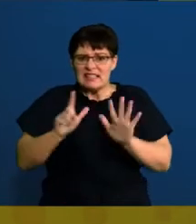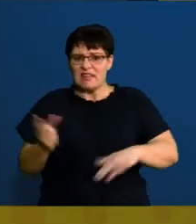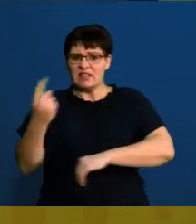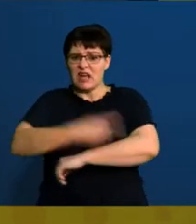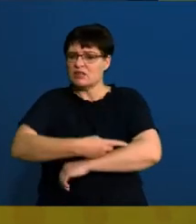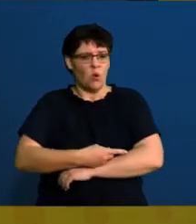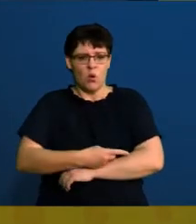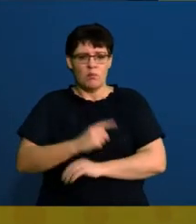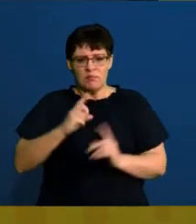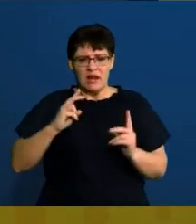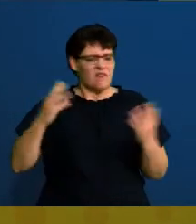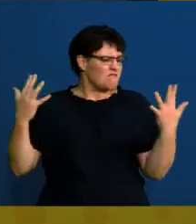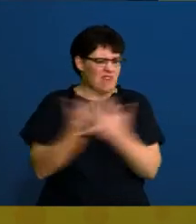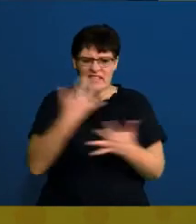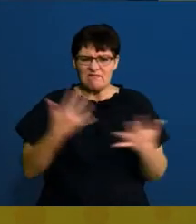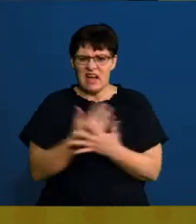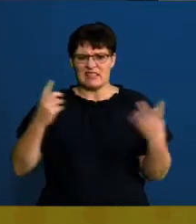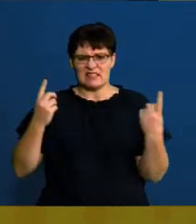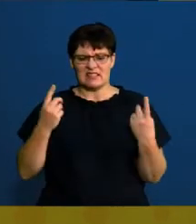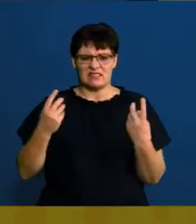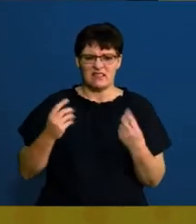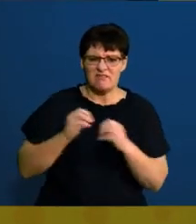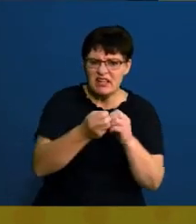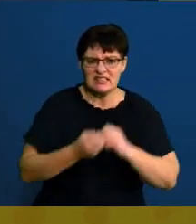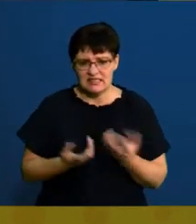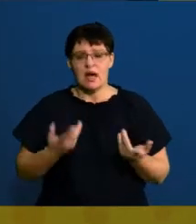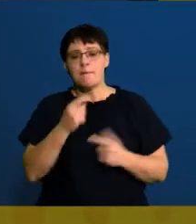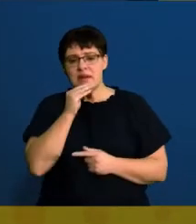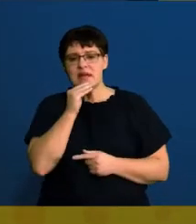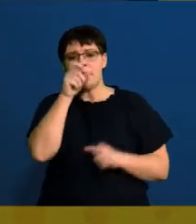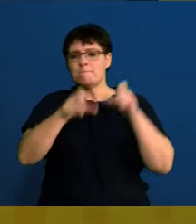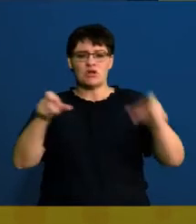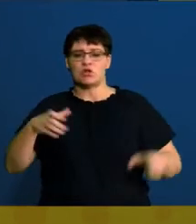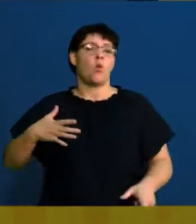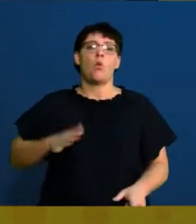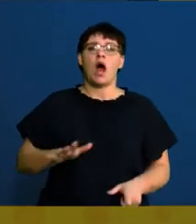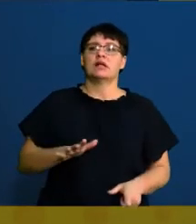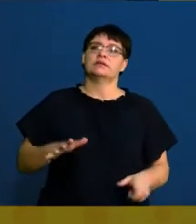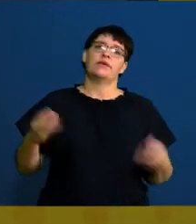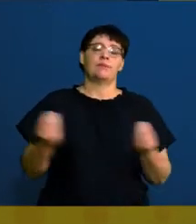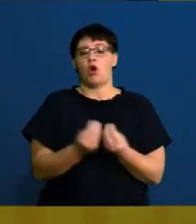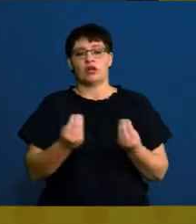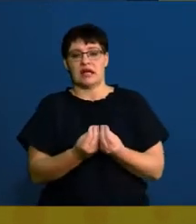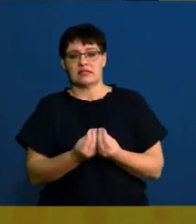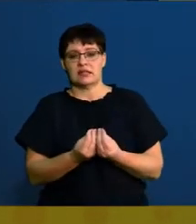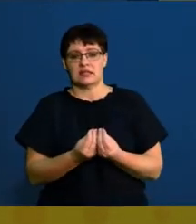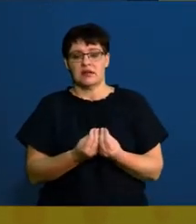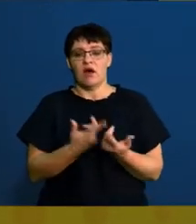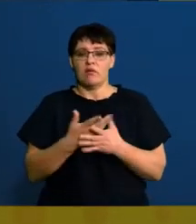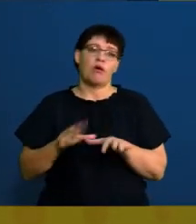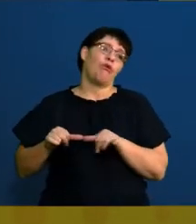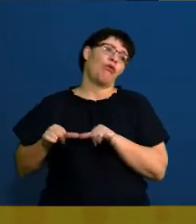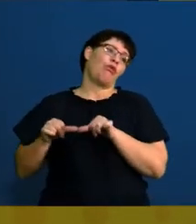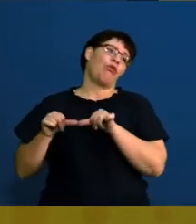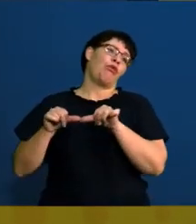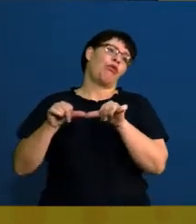frame. It's a quick fix. It's something that people would want to get done quickly. Nobody wants to take a product that's going to take on forever